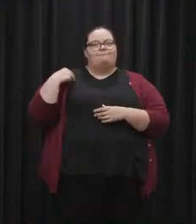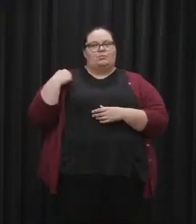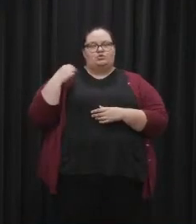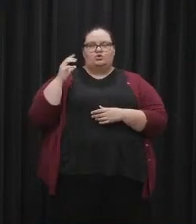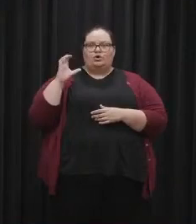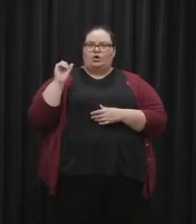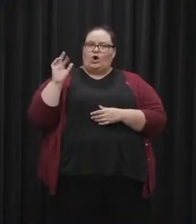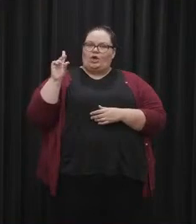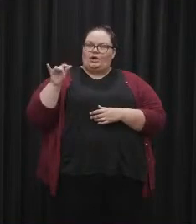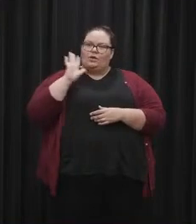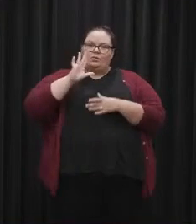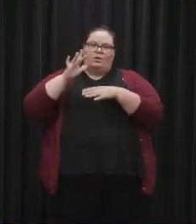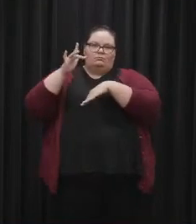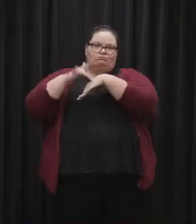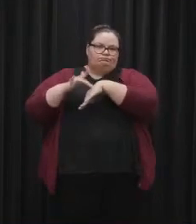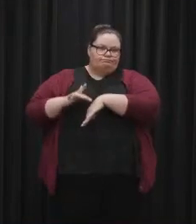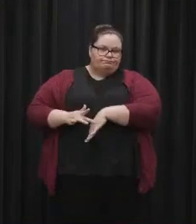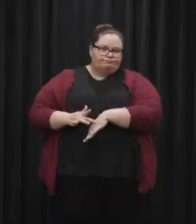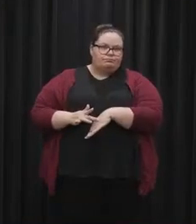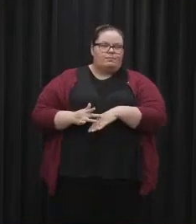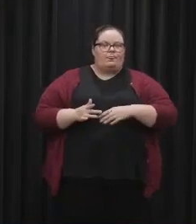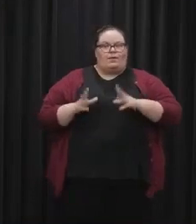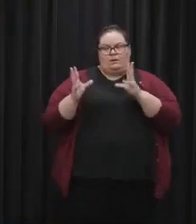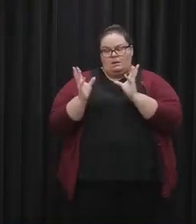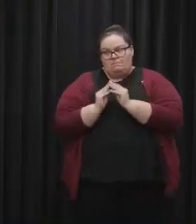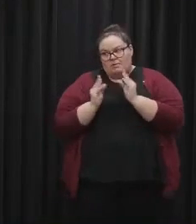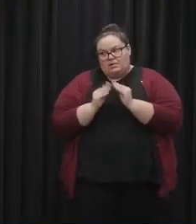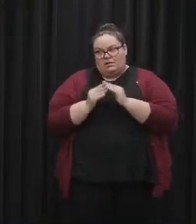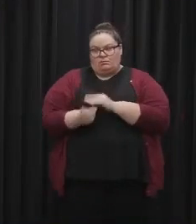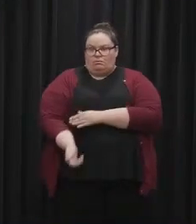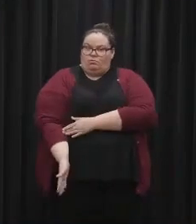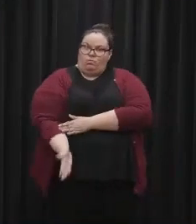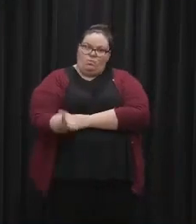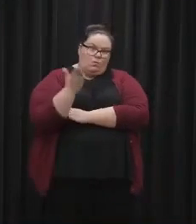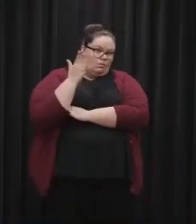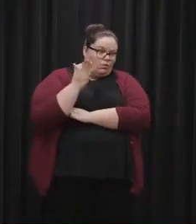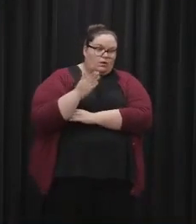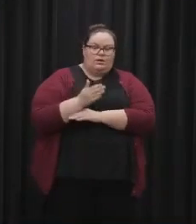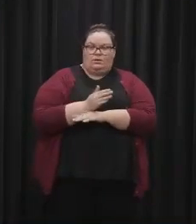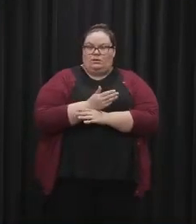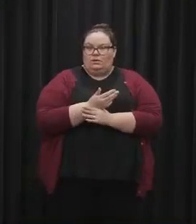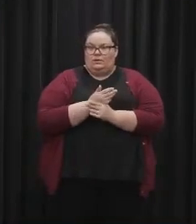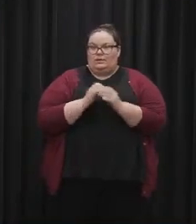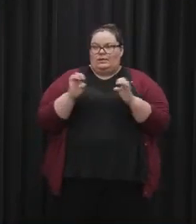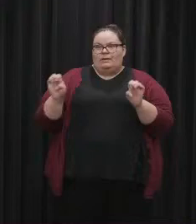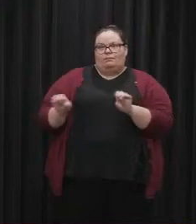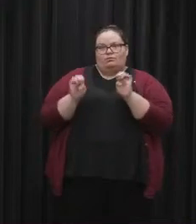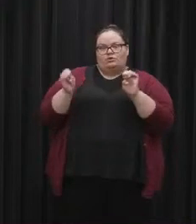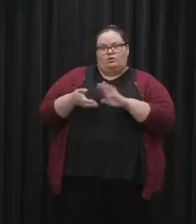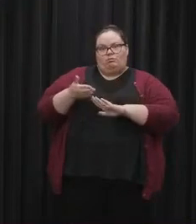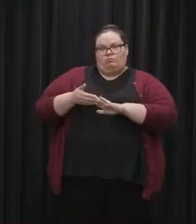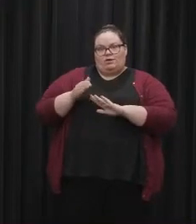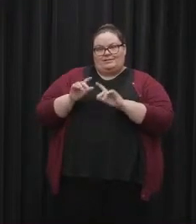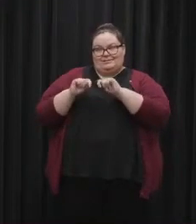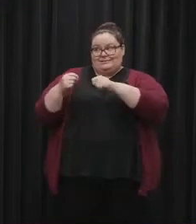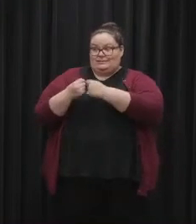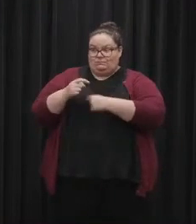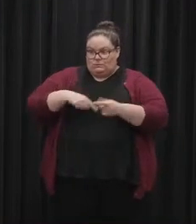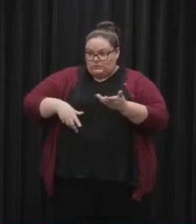going to speak to some of that information. We have had meetings pretty much all morning long with the emergency operations